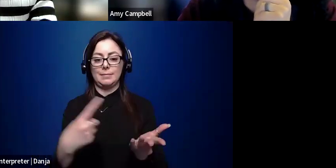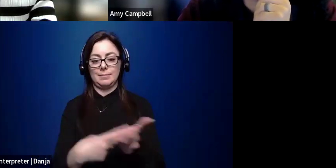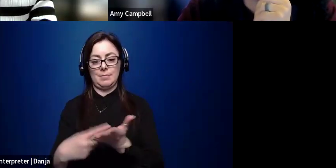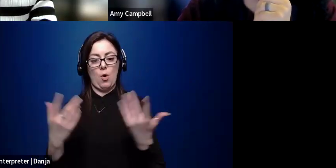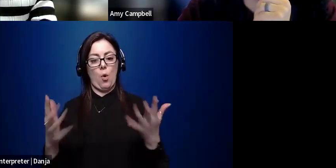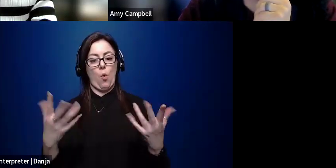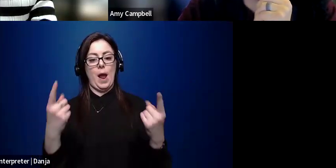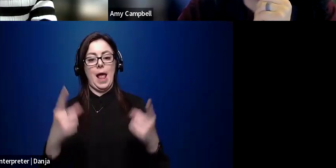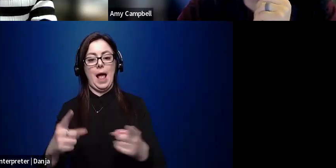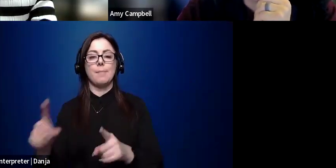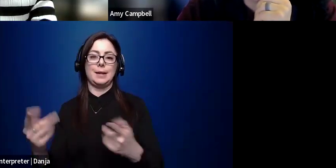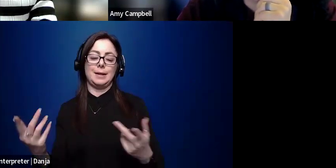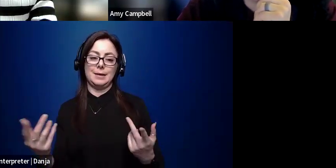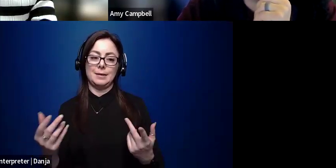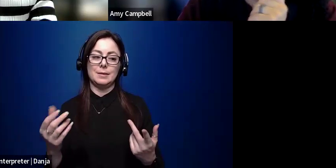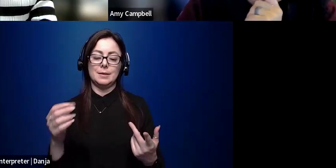for more services.